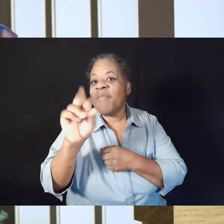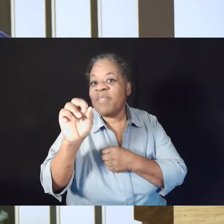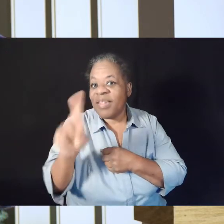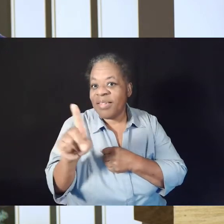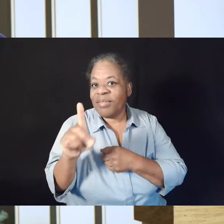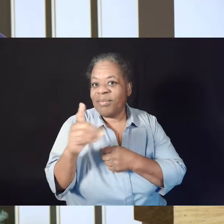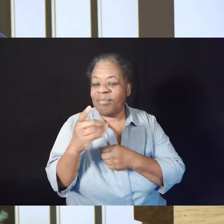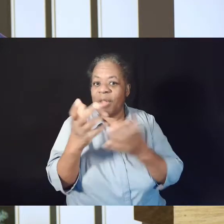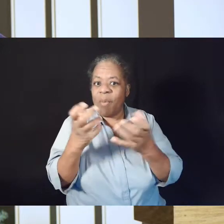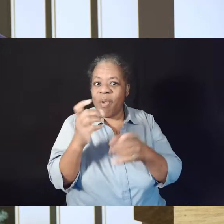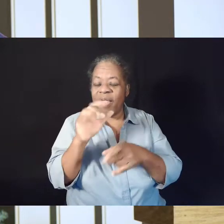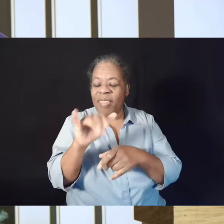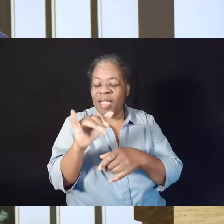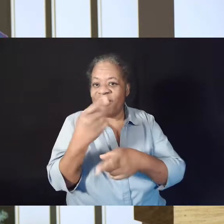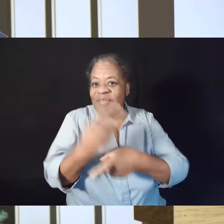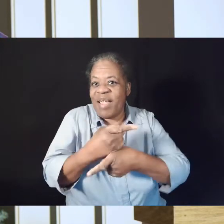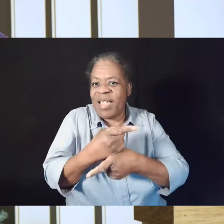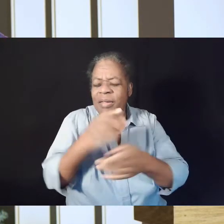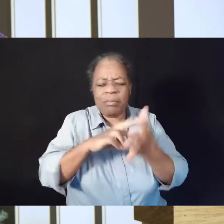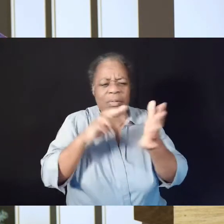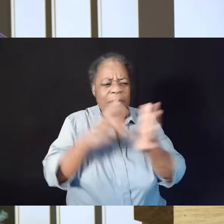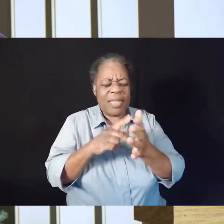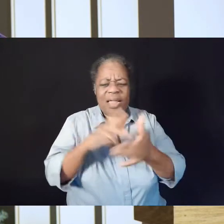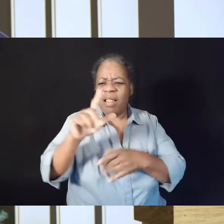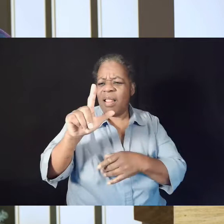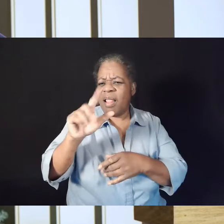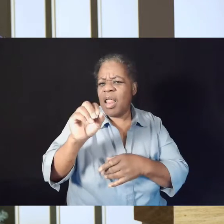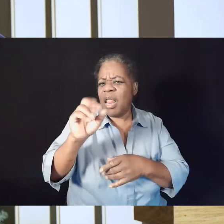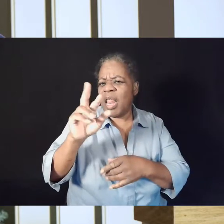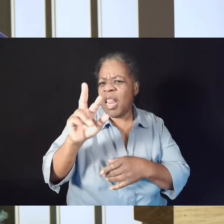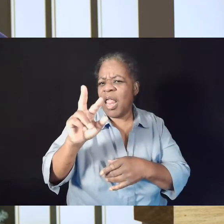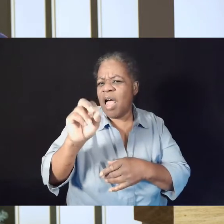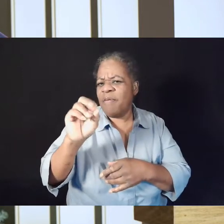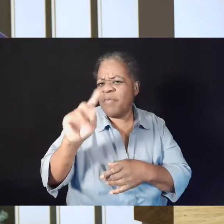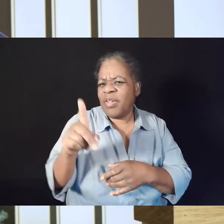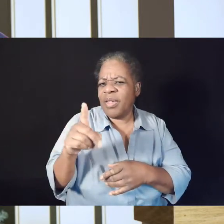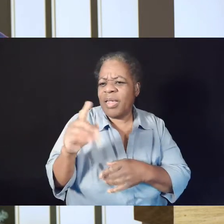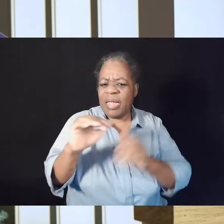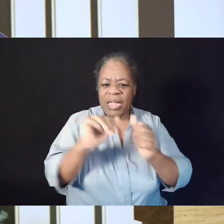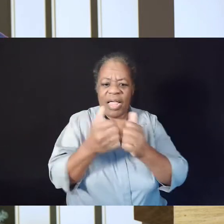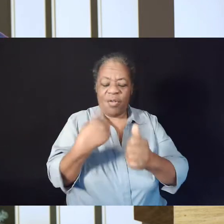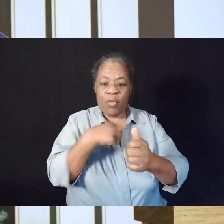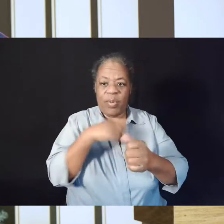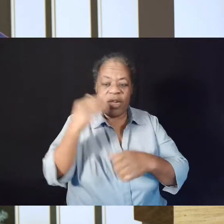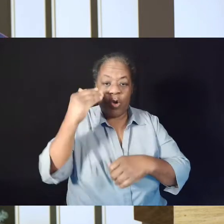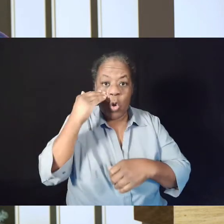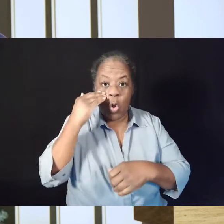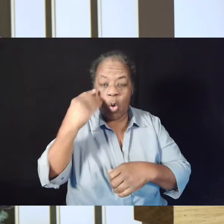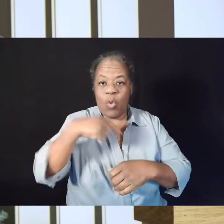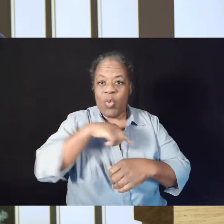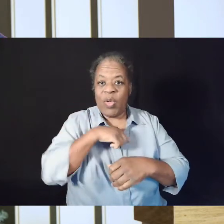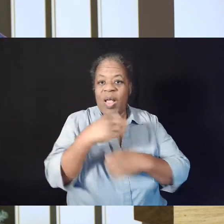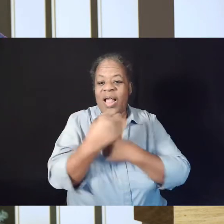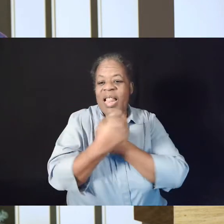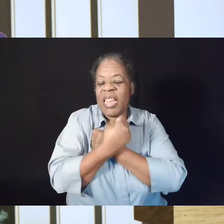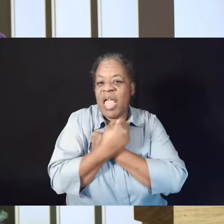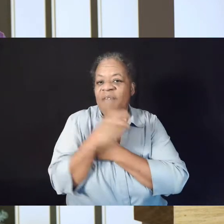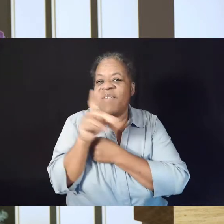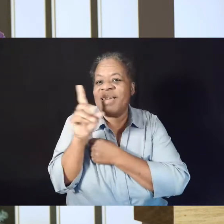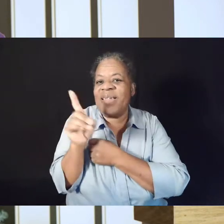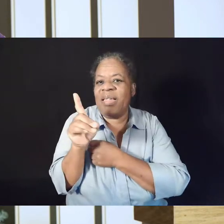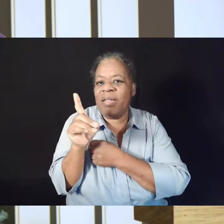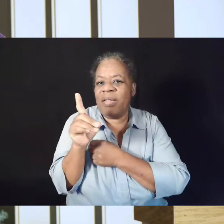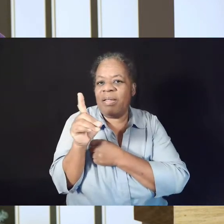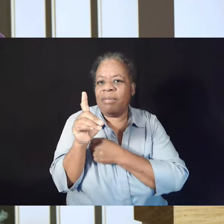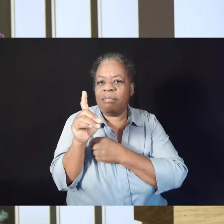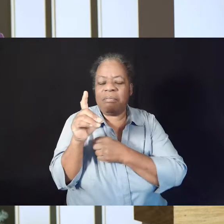But what does it mean to be loved? How do we know we're loved? What difference does it make in our